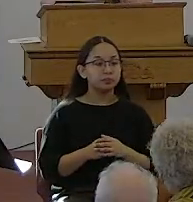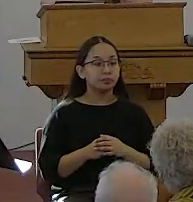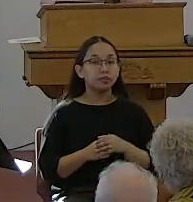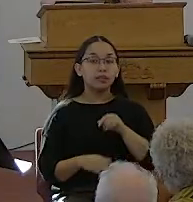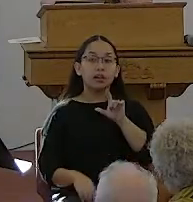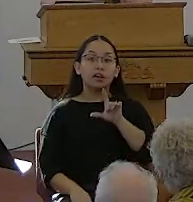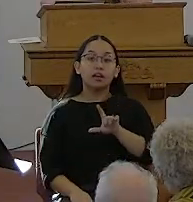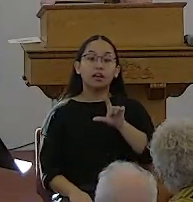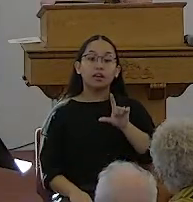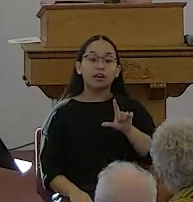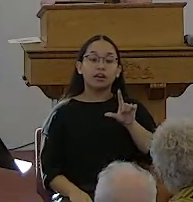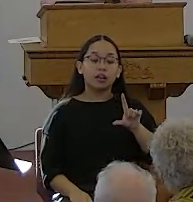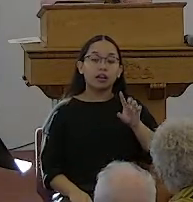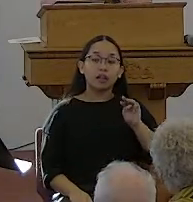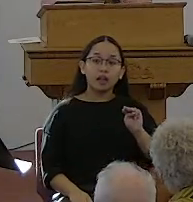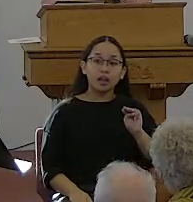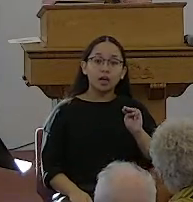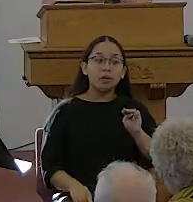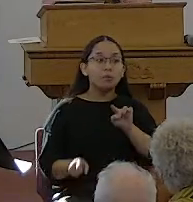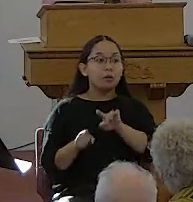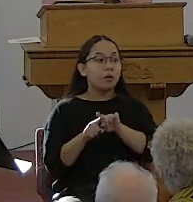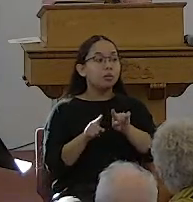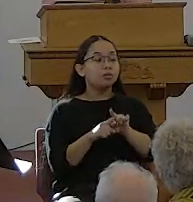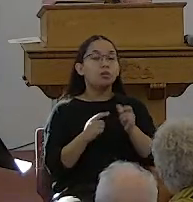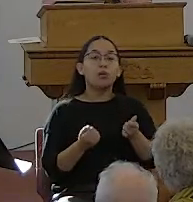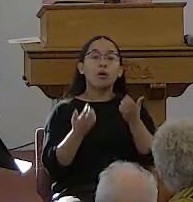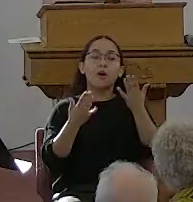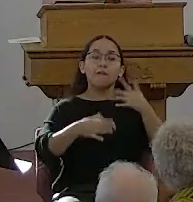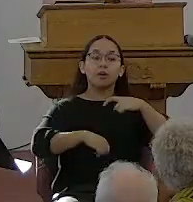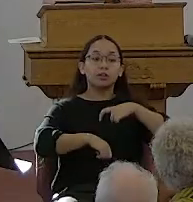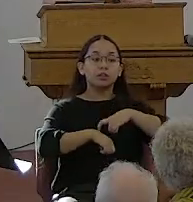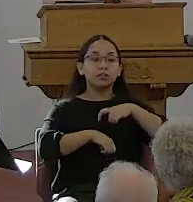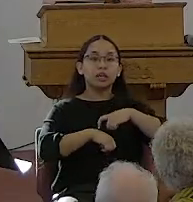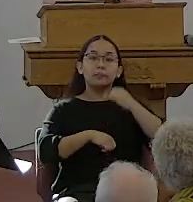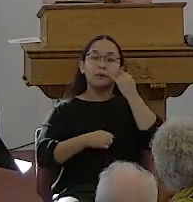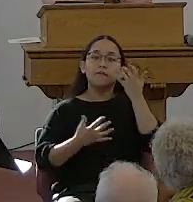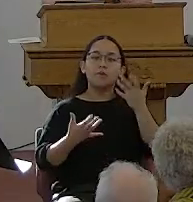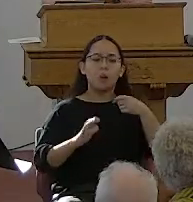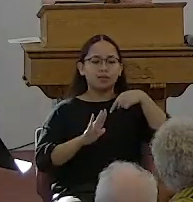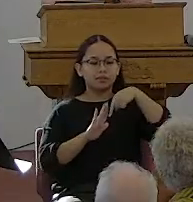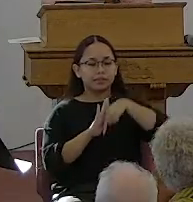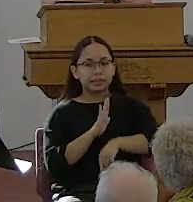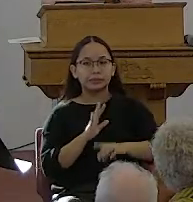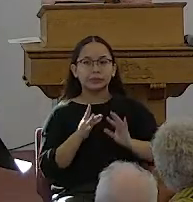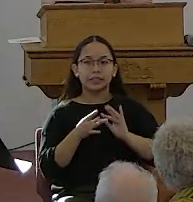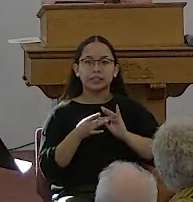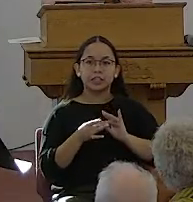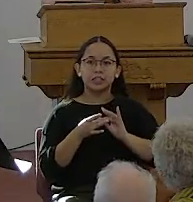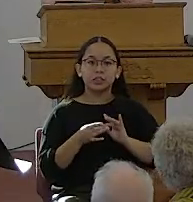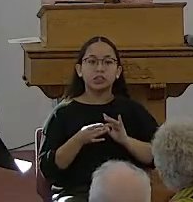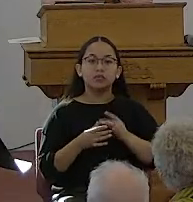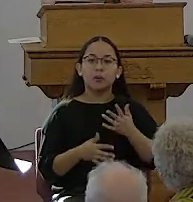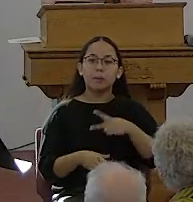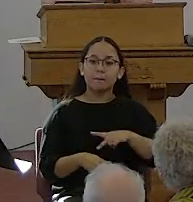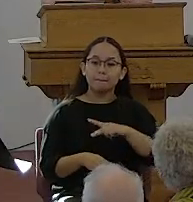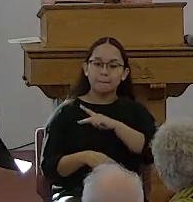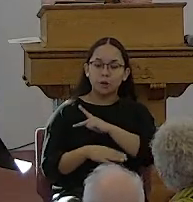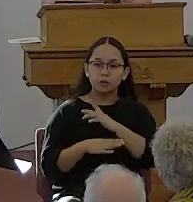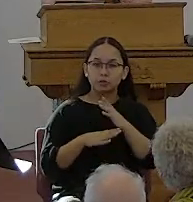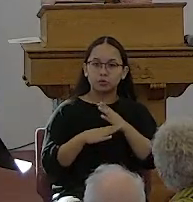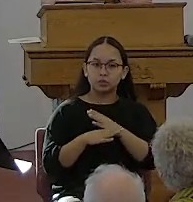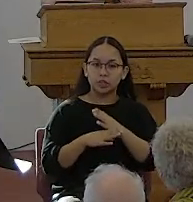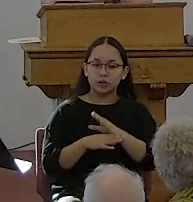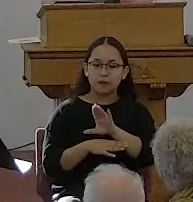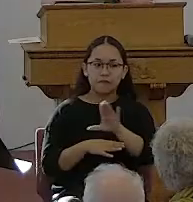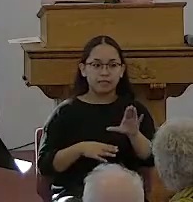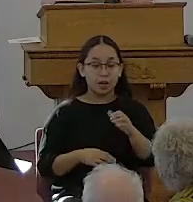Lifeline lay ministers also offer a time for those who would like to have a deeper connection or a more personal sharing of a piece of their